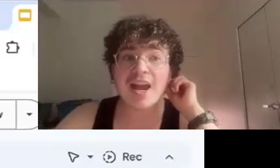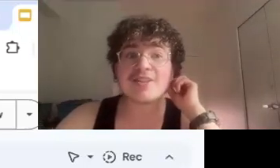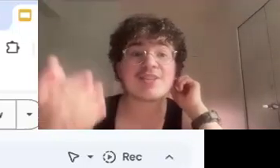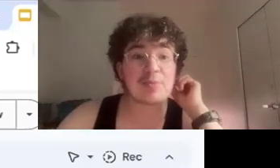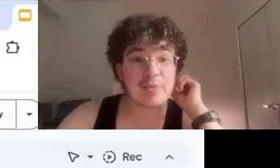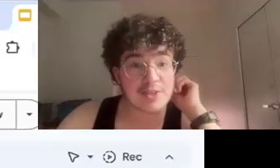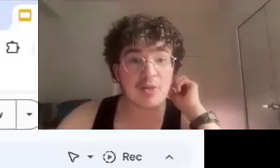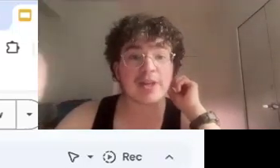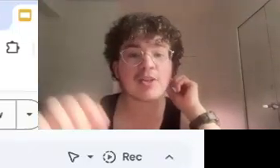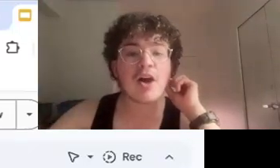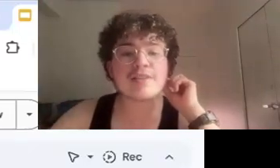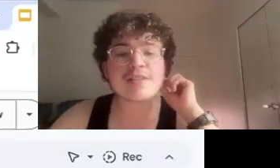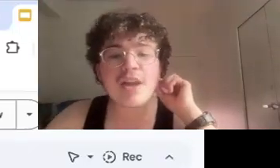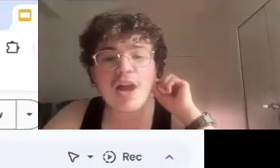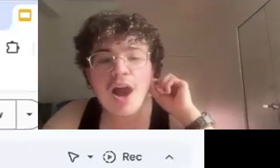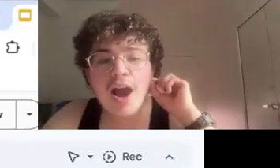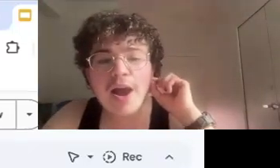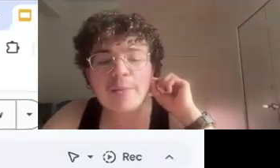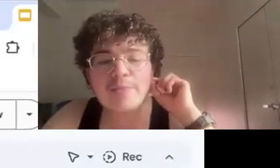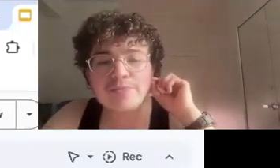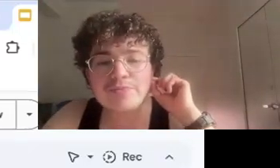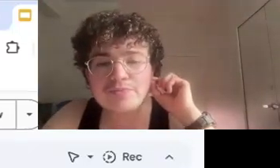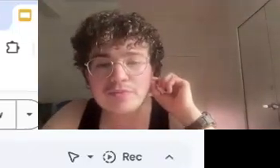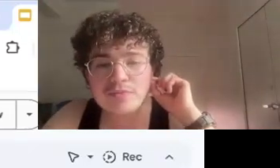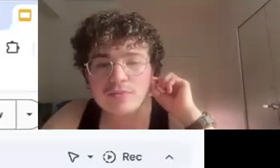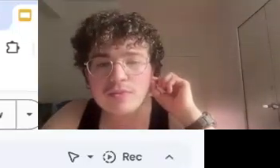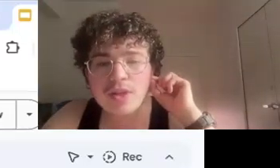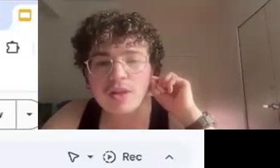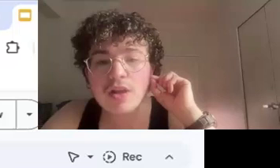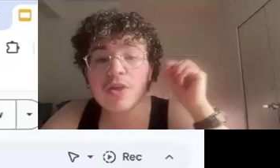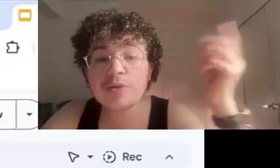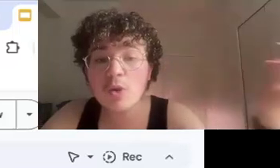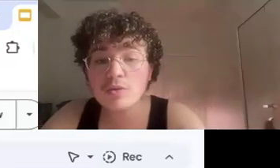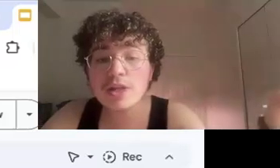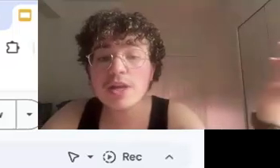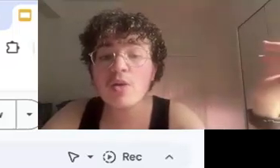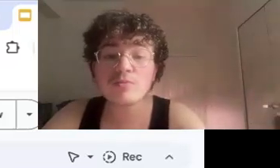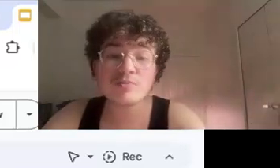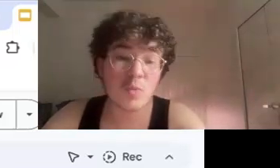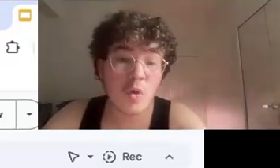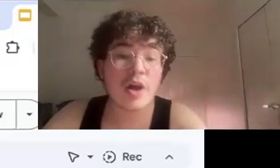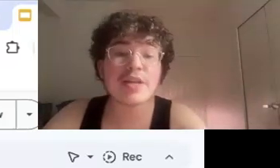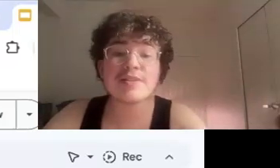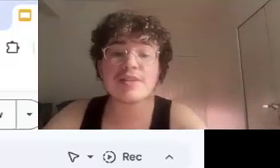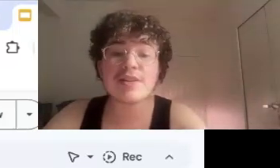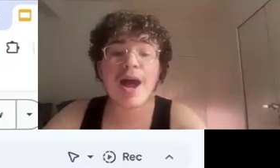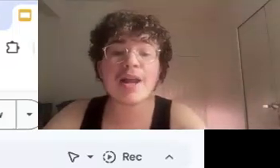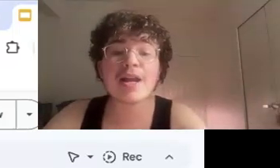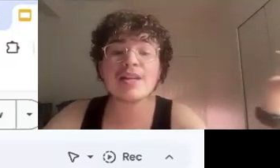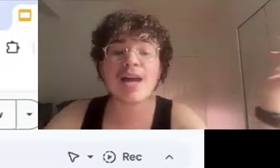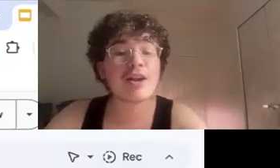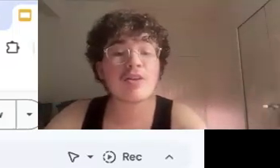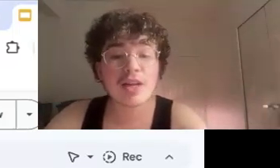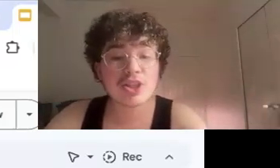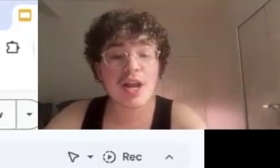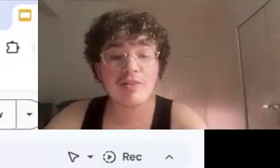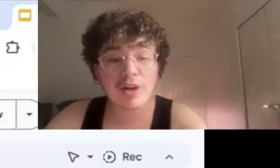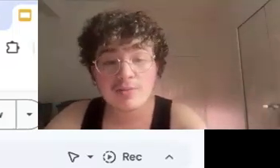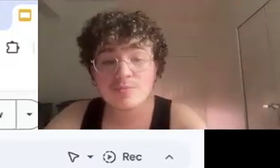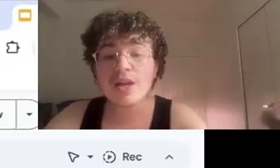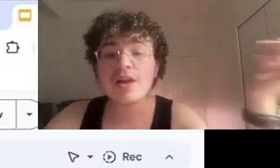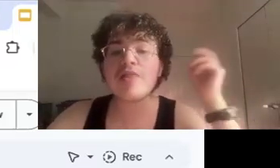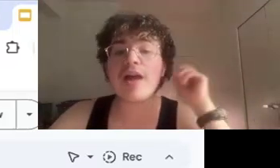a similarly nebulous concept. In 1963, the